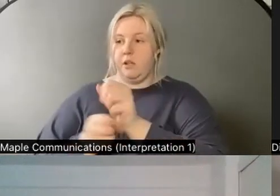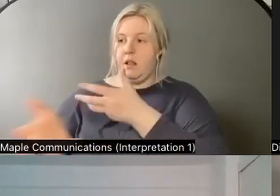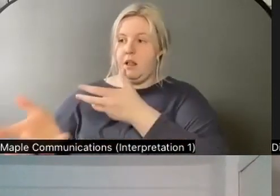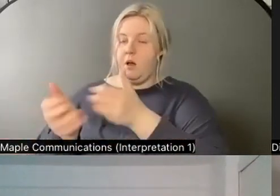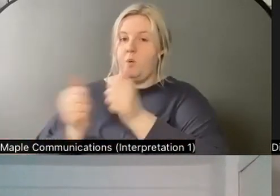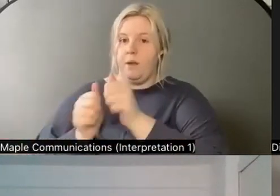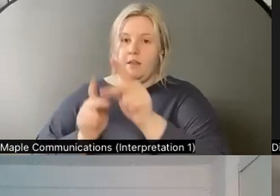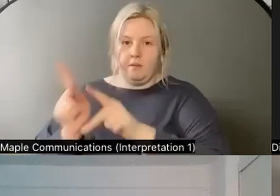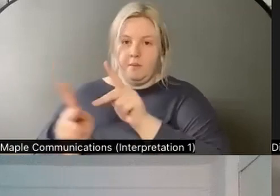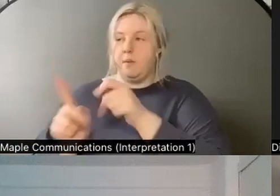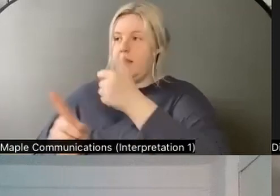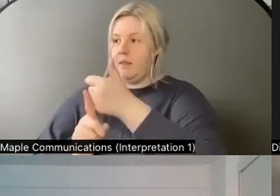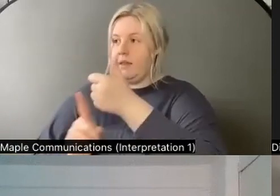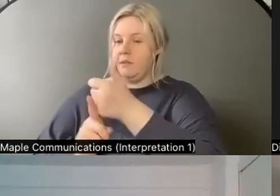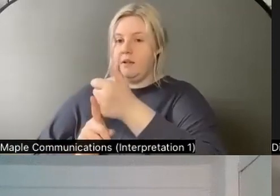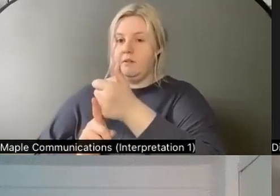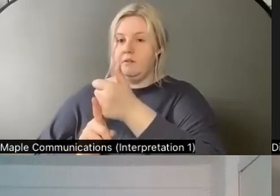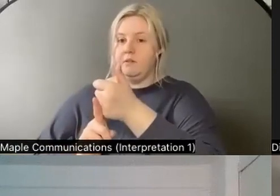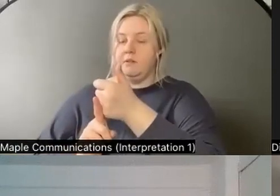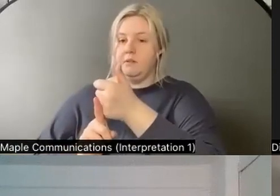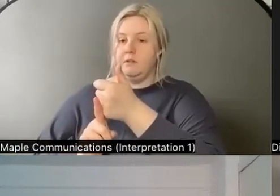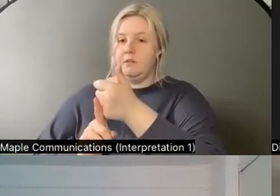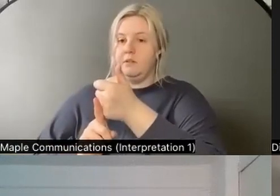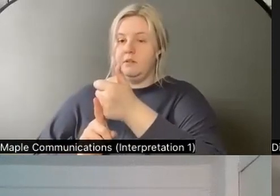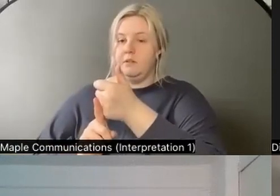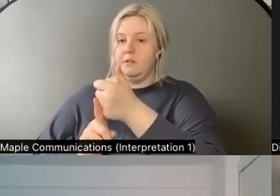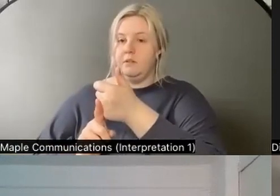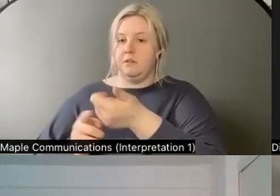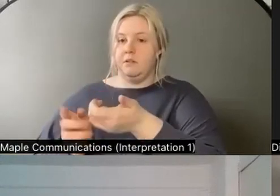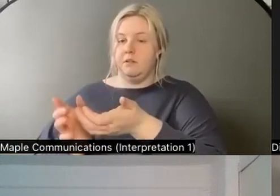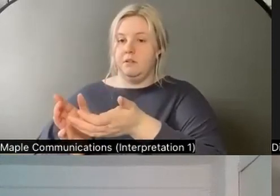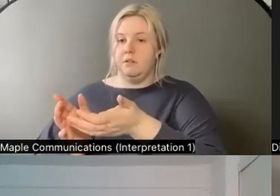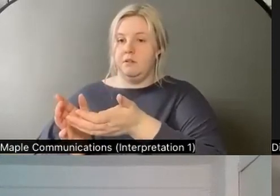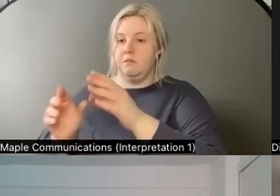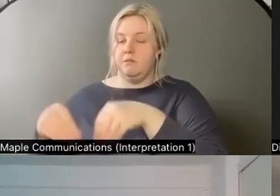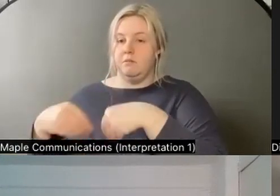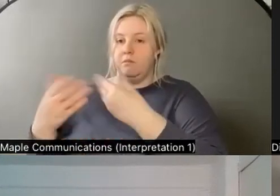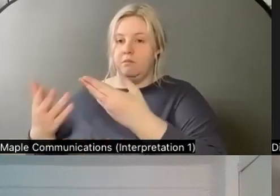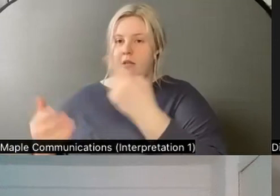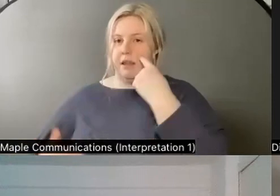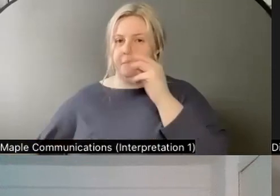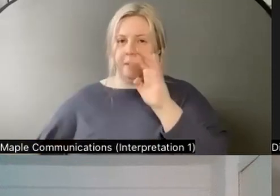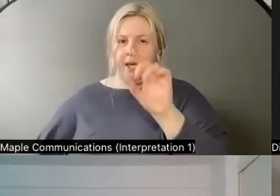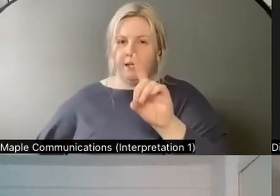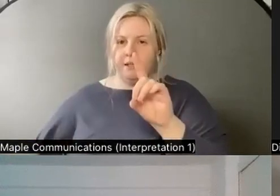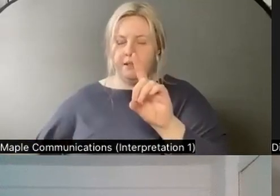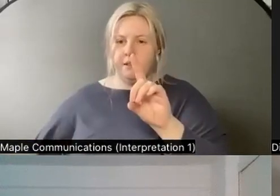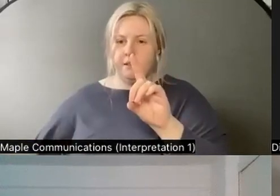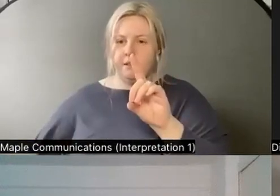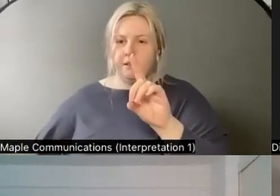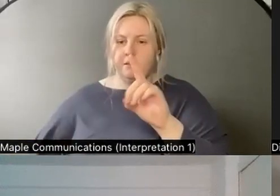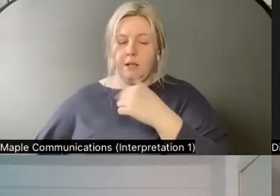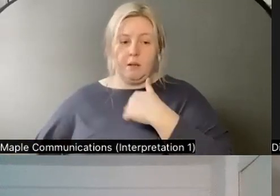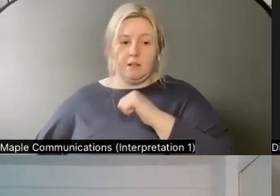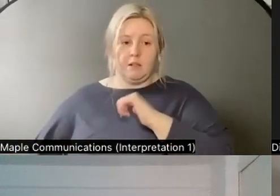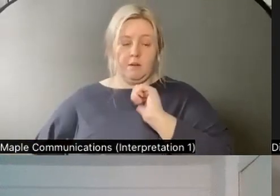considered MAID or have asked for MAID. I don't provide MAID, but I've made referrals and at